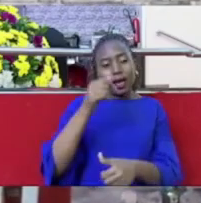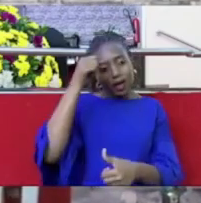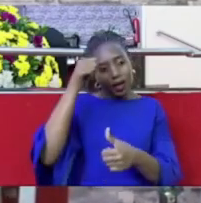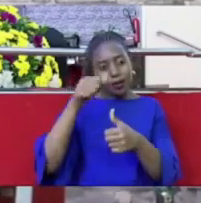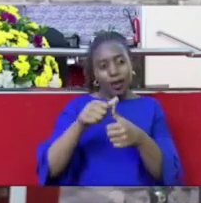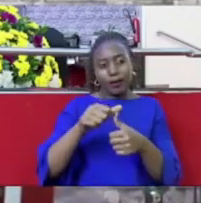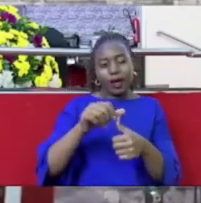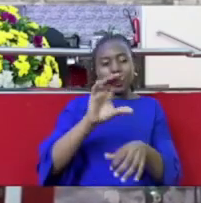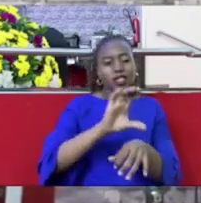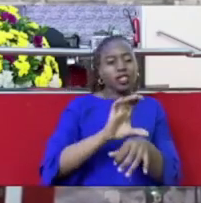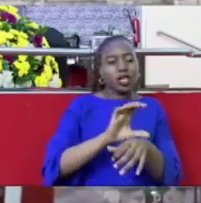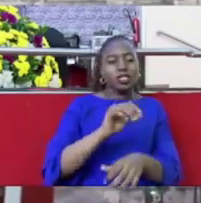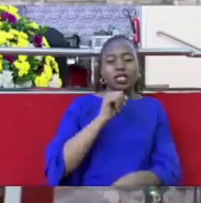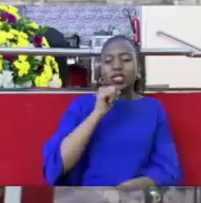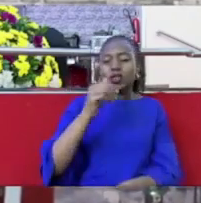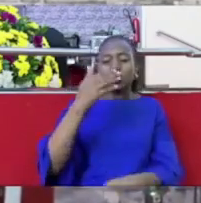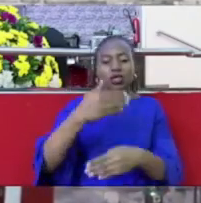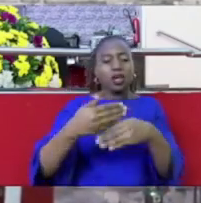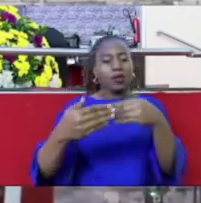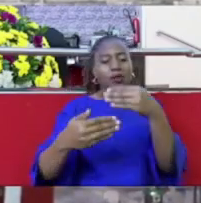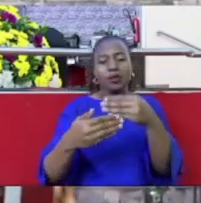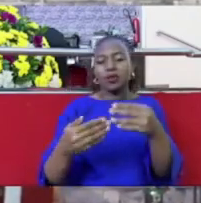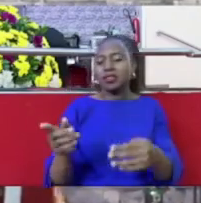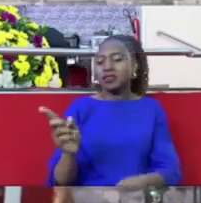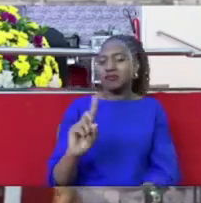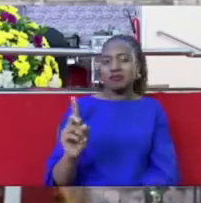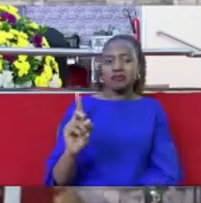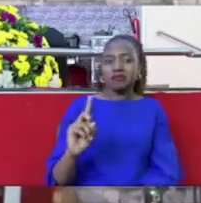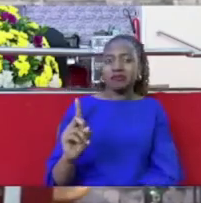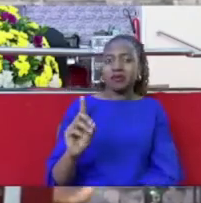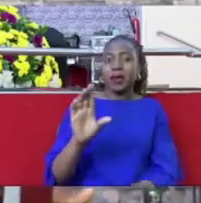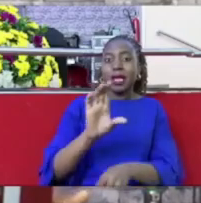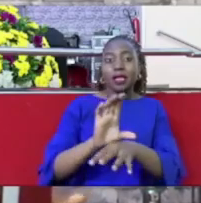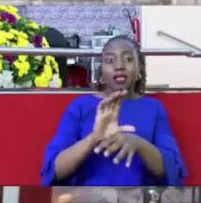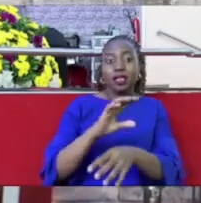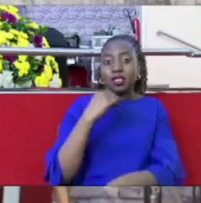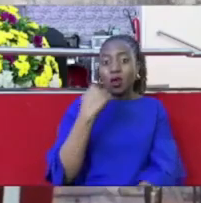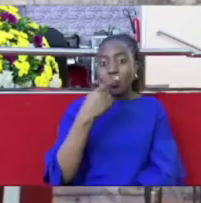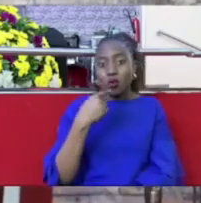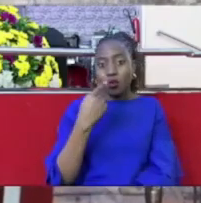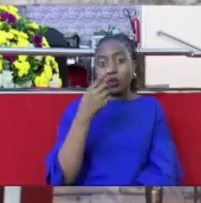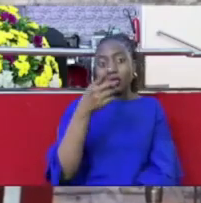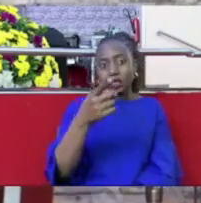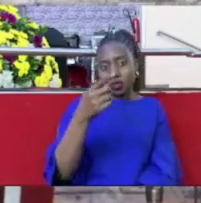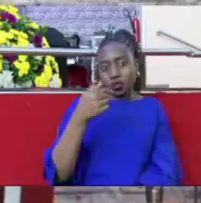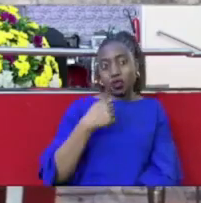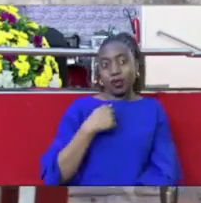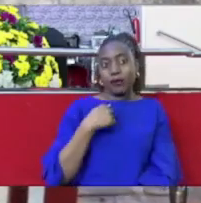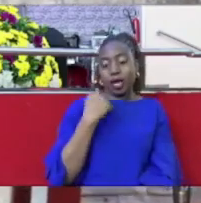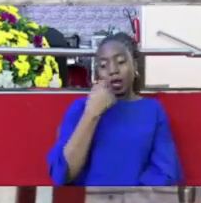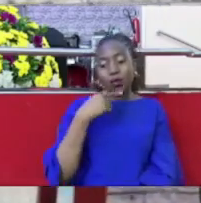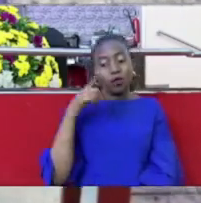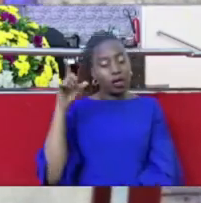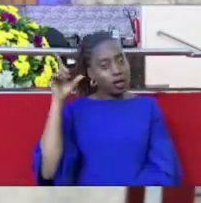si jengo hili. The church becomes you and me who is listening to each other. Kanisa ni mimi na wewe ambao tunasikilizana. Walking on the same